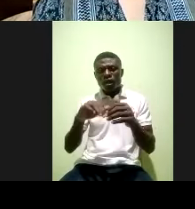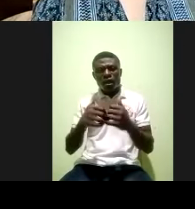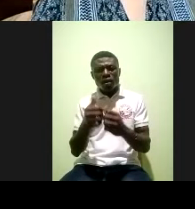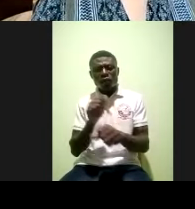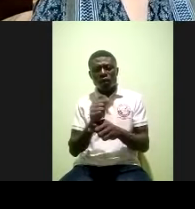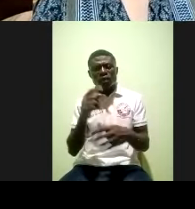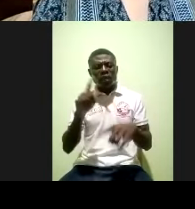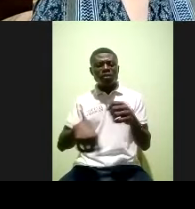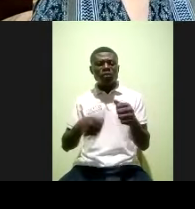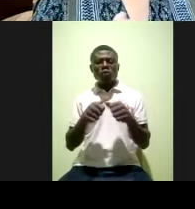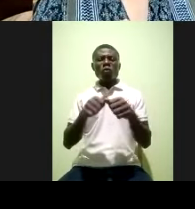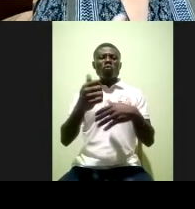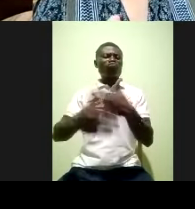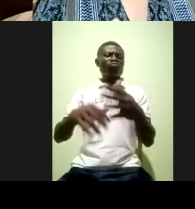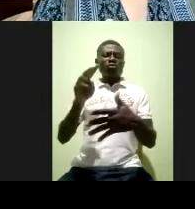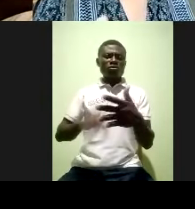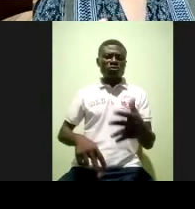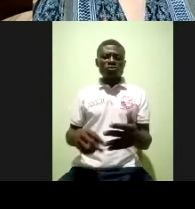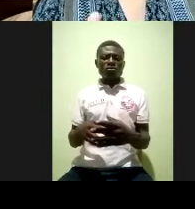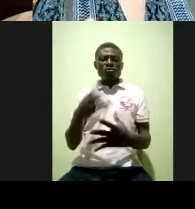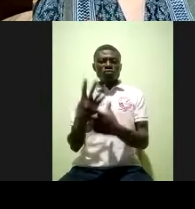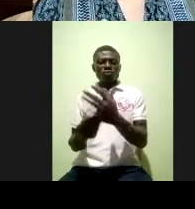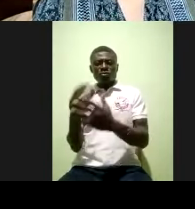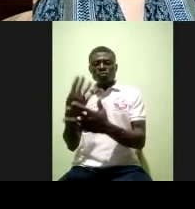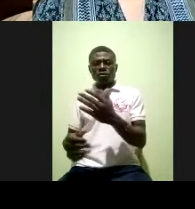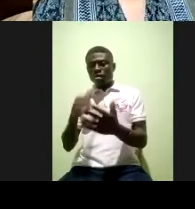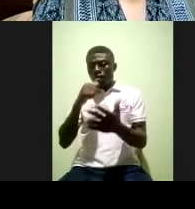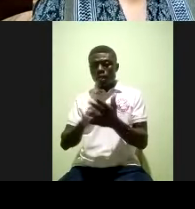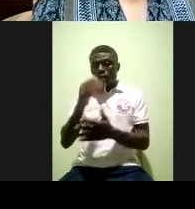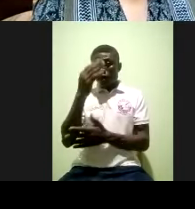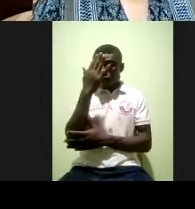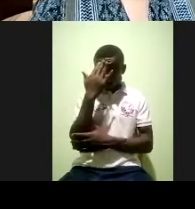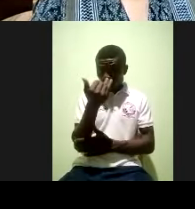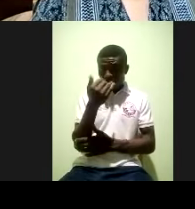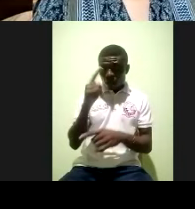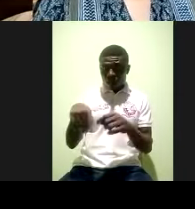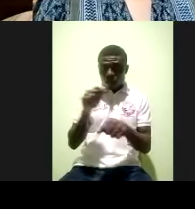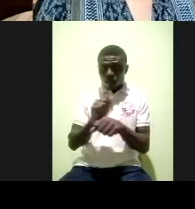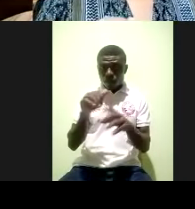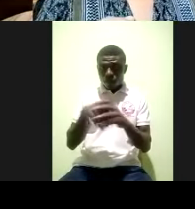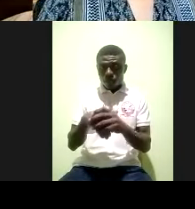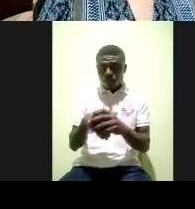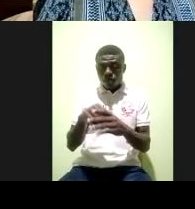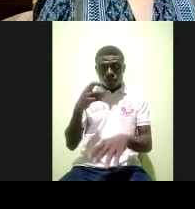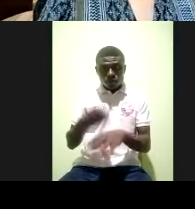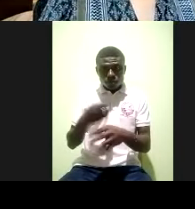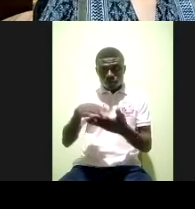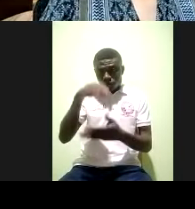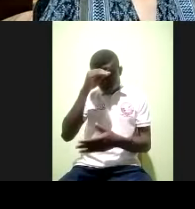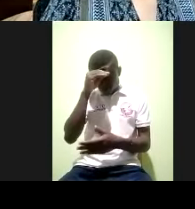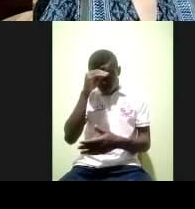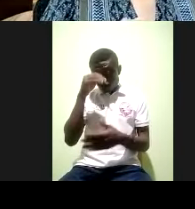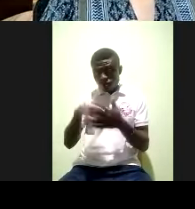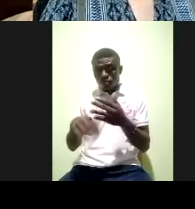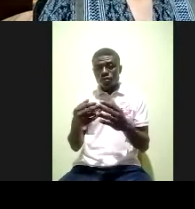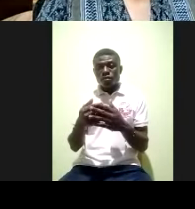reading, omitting the letters because they were not noticed, difficulty learning irregular words